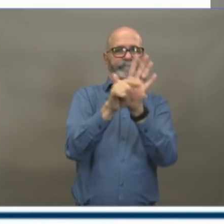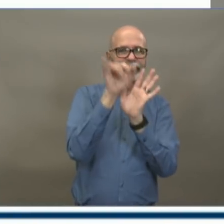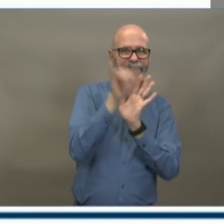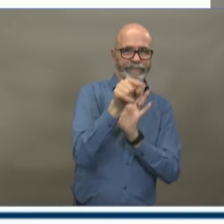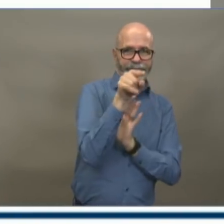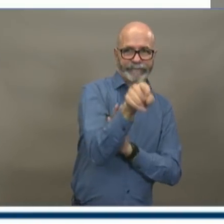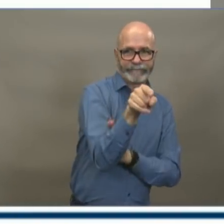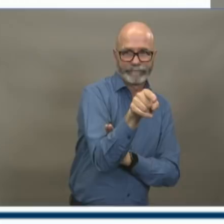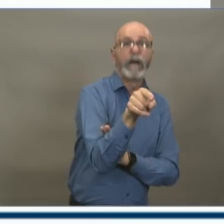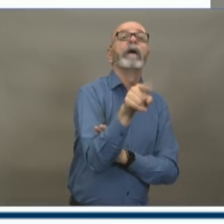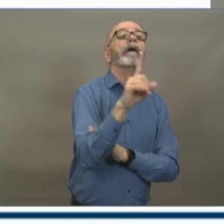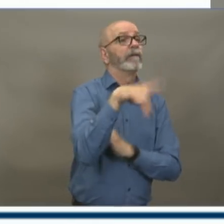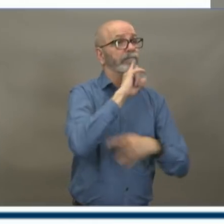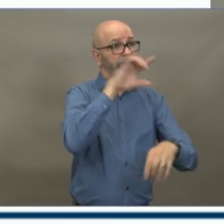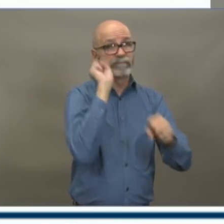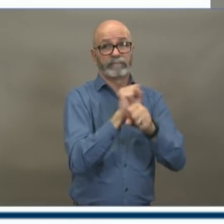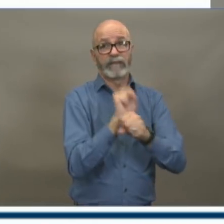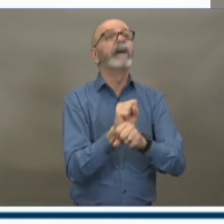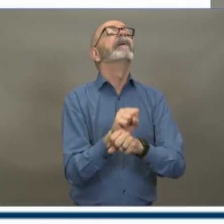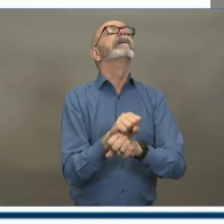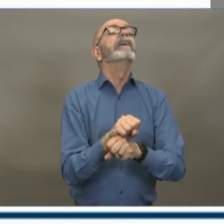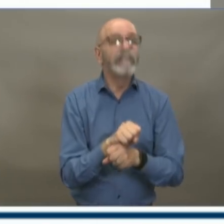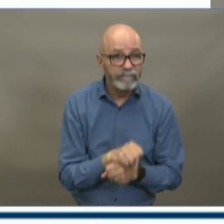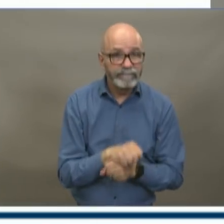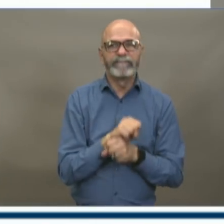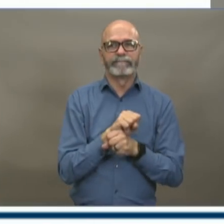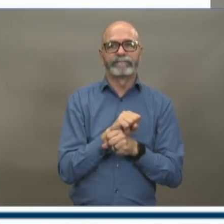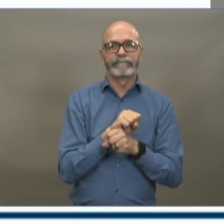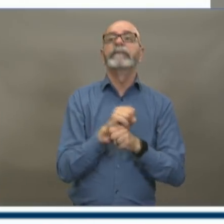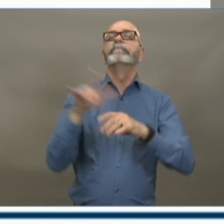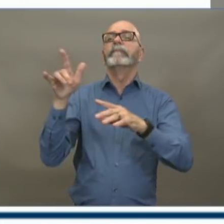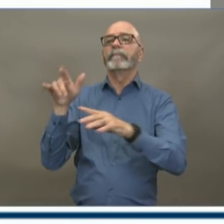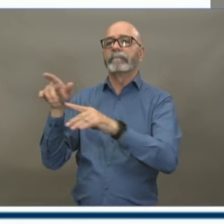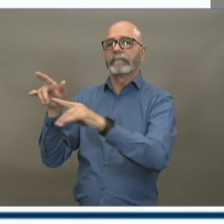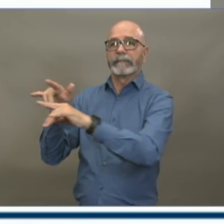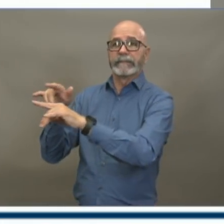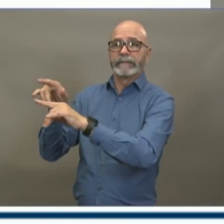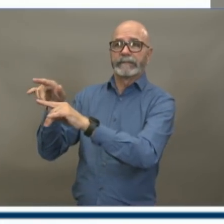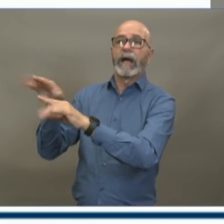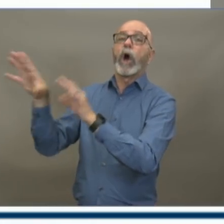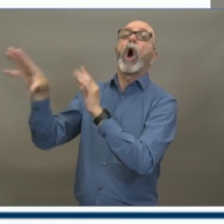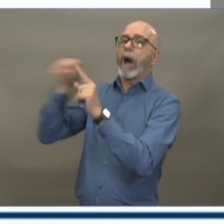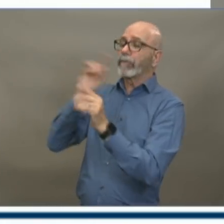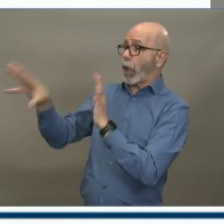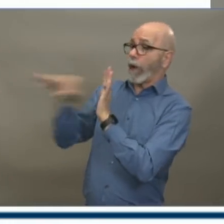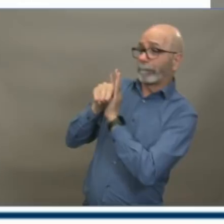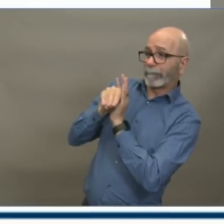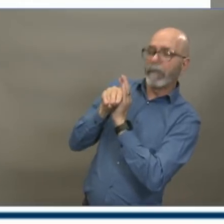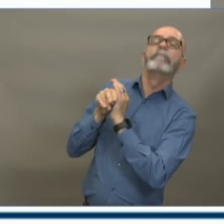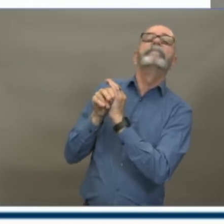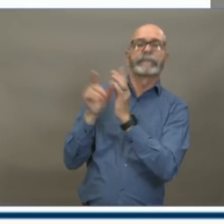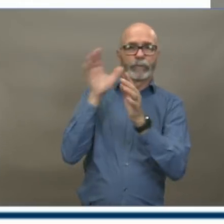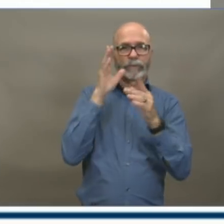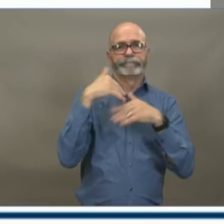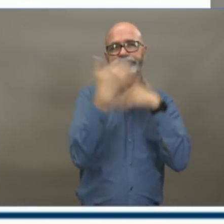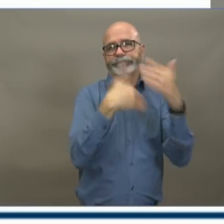to age-based clinics around the province. But in phase 1, we only have a small amount of vaccine, so we're doing the prototype so we can